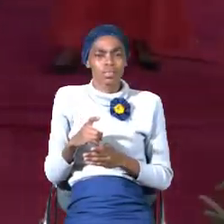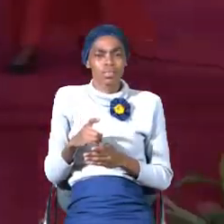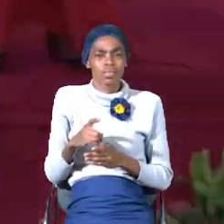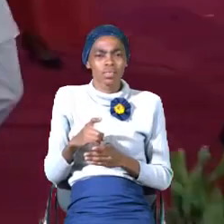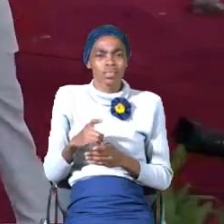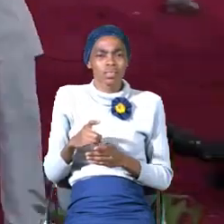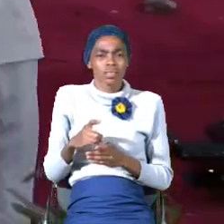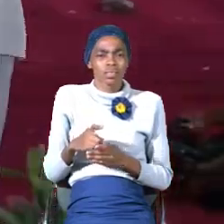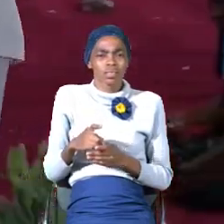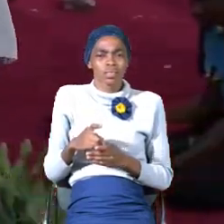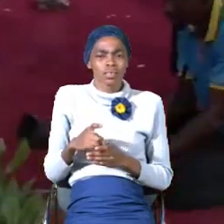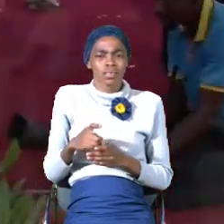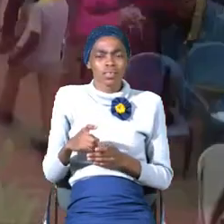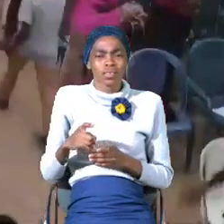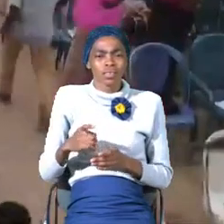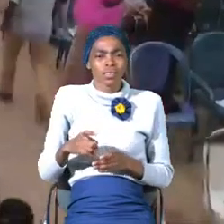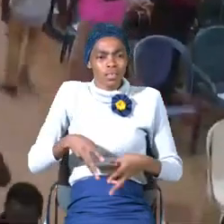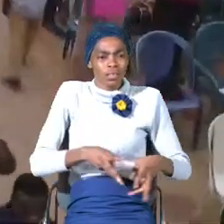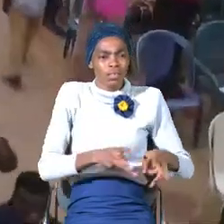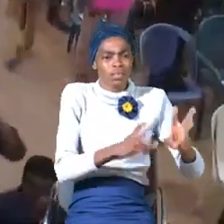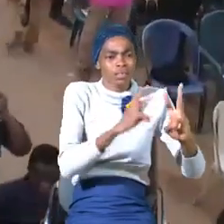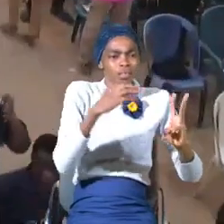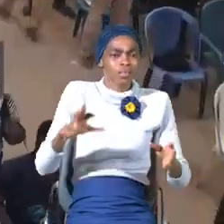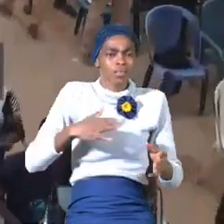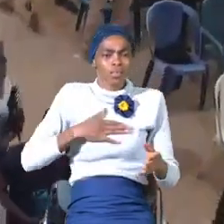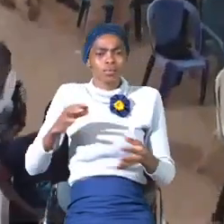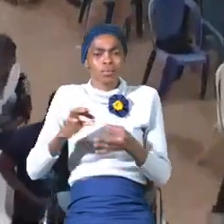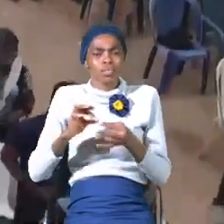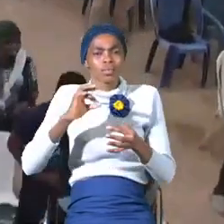Channels of my spirit.